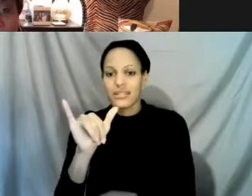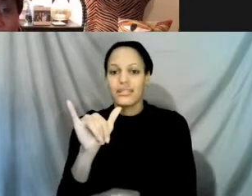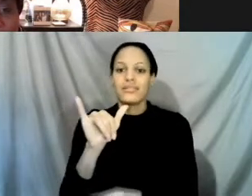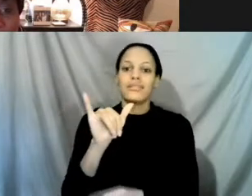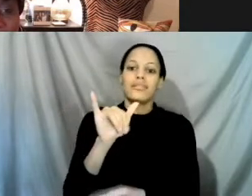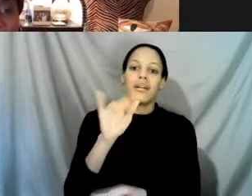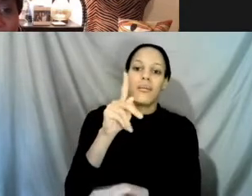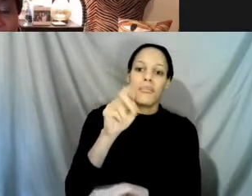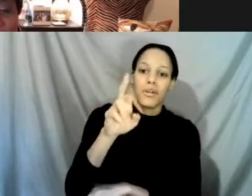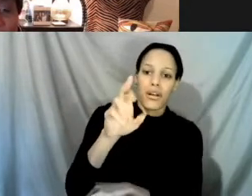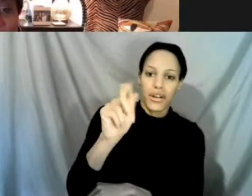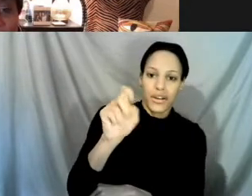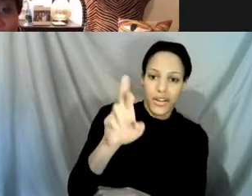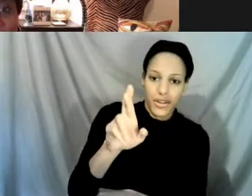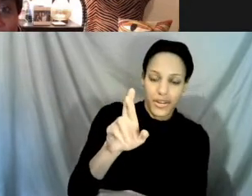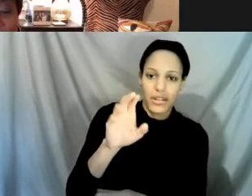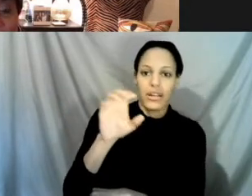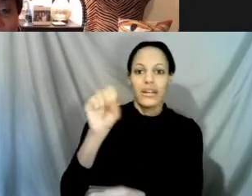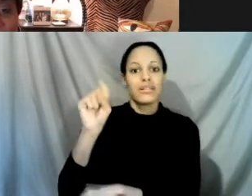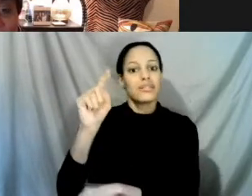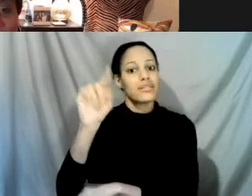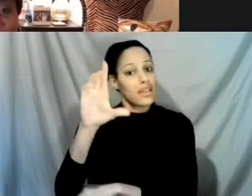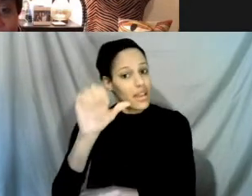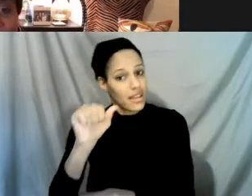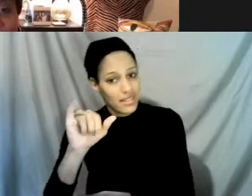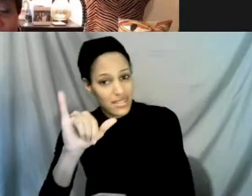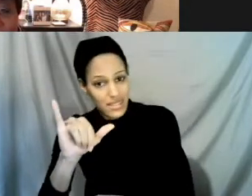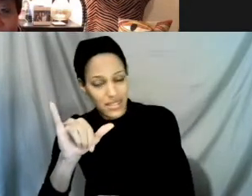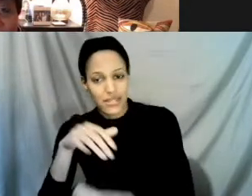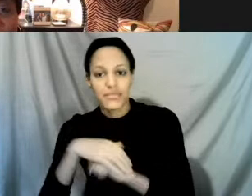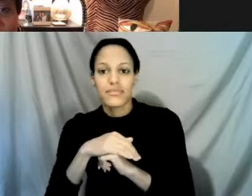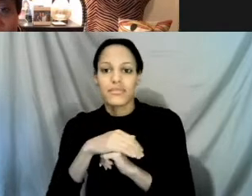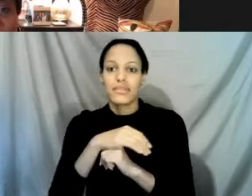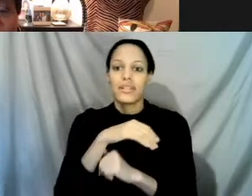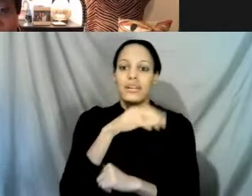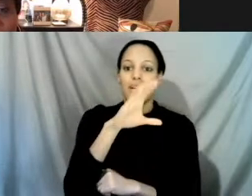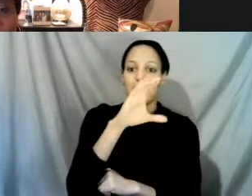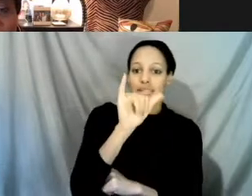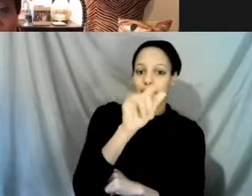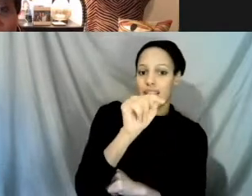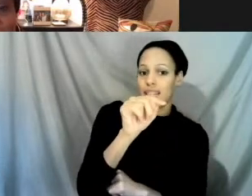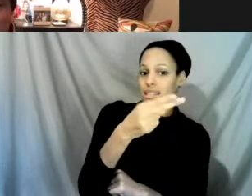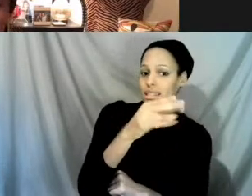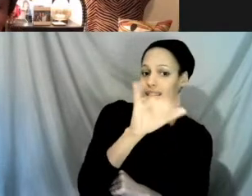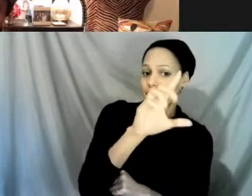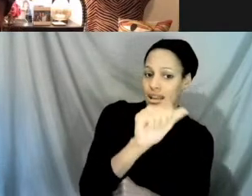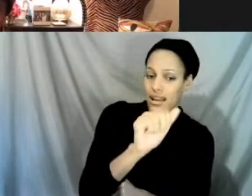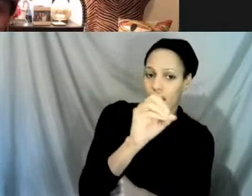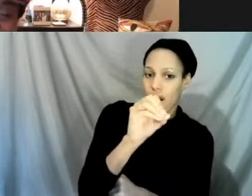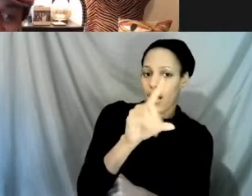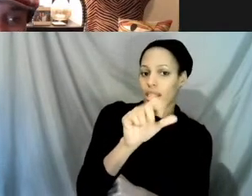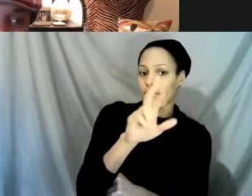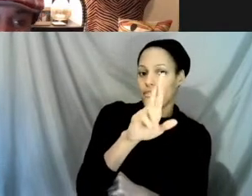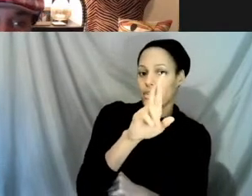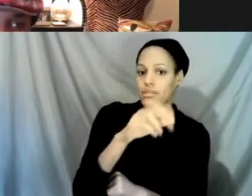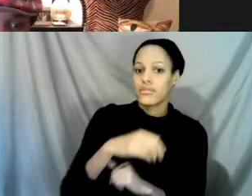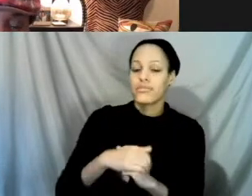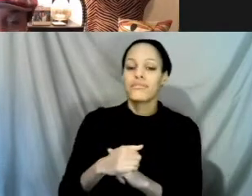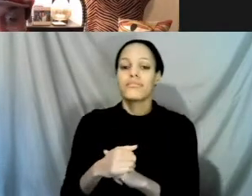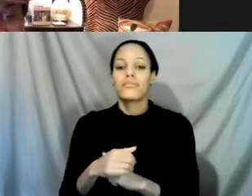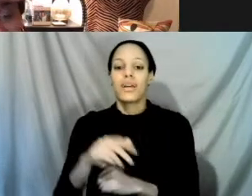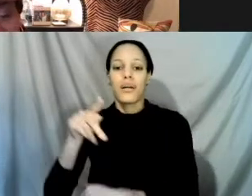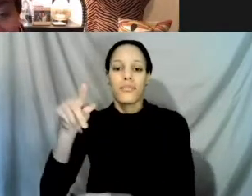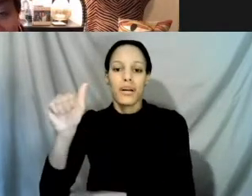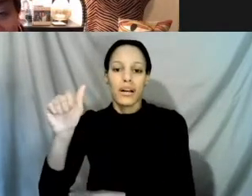Parker, Melanie Dixon, Stacy Dinner, Lavender Byrne, Cynthia Oliver, Randall Fippinger,